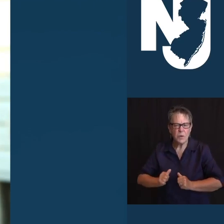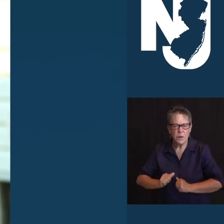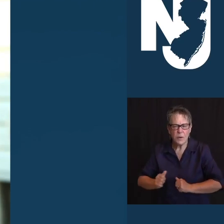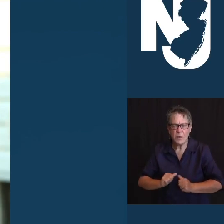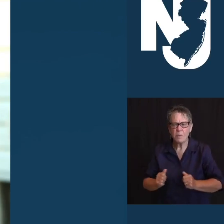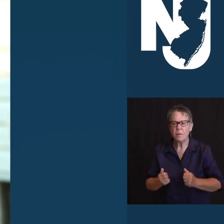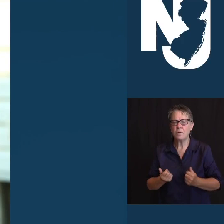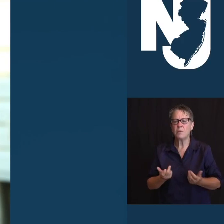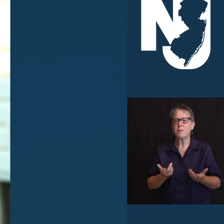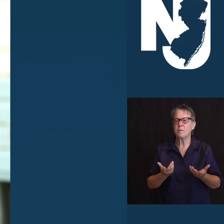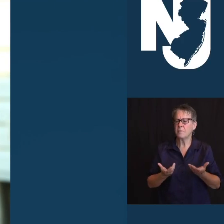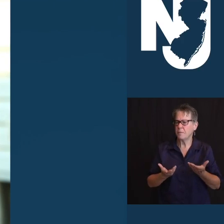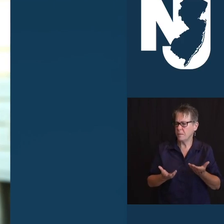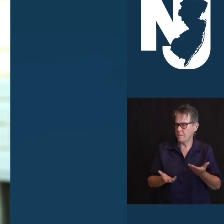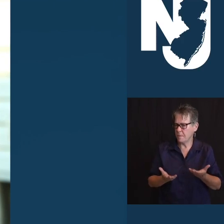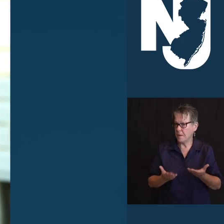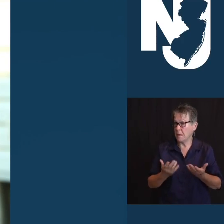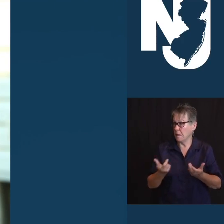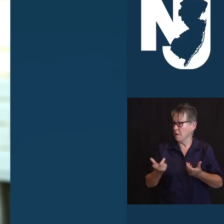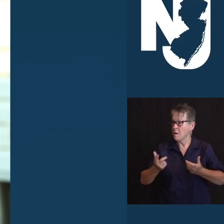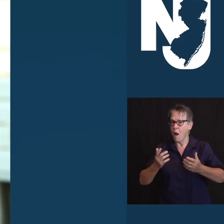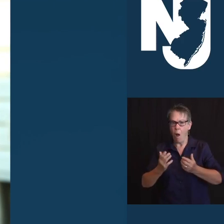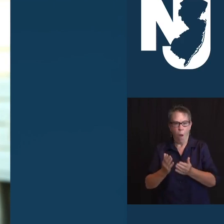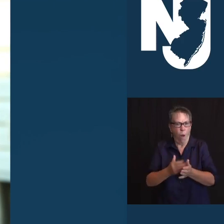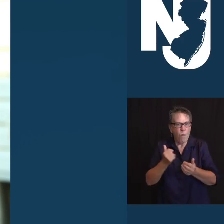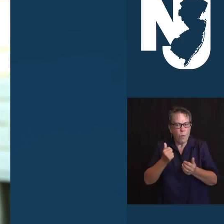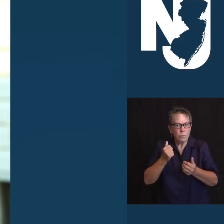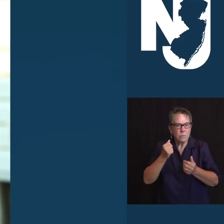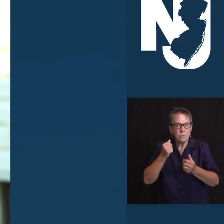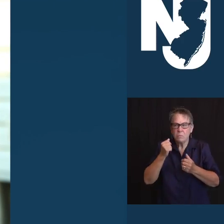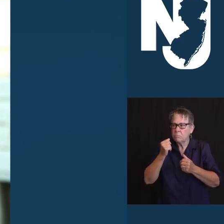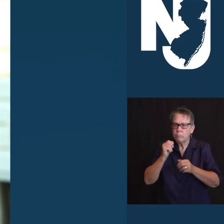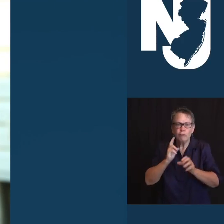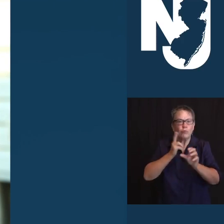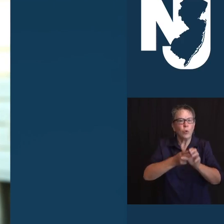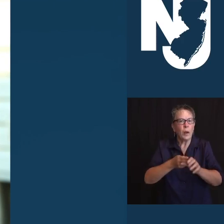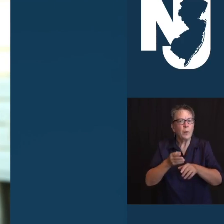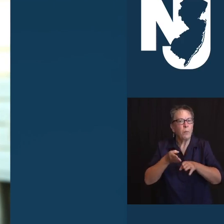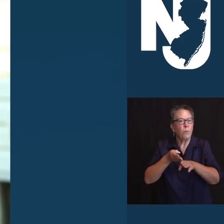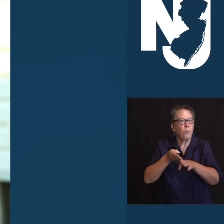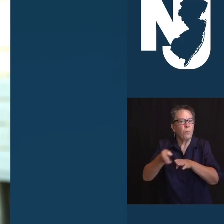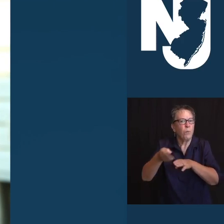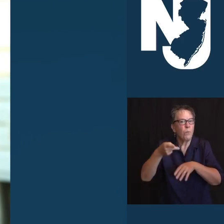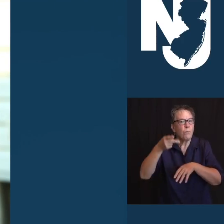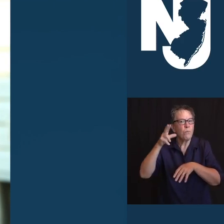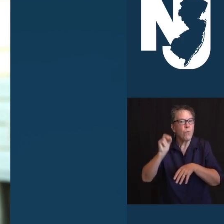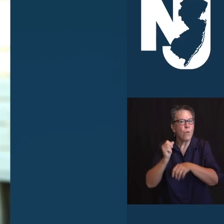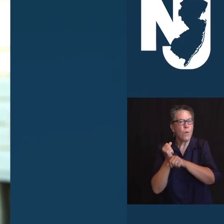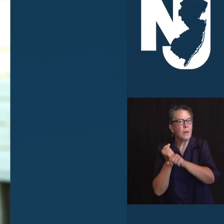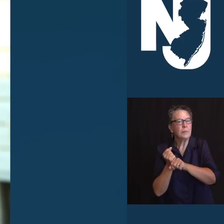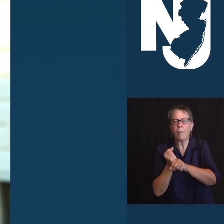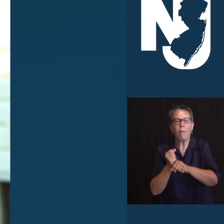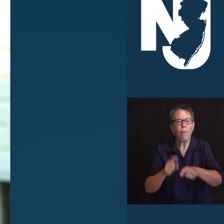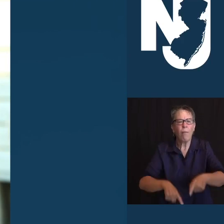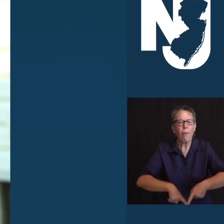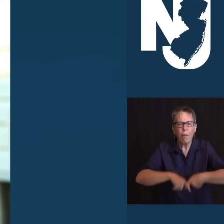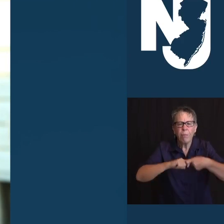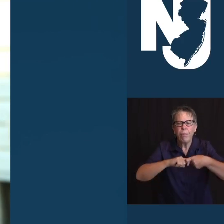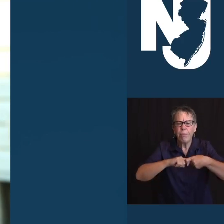join the U.S. Air Force and serve during the Korean War. Pop quiz, does anyone know what the St. Louis Browns franchise is called today?